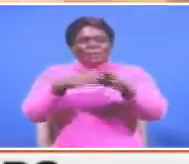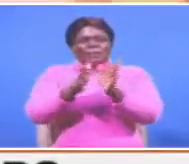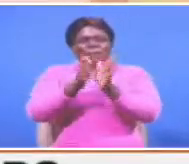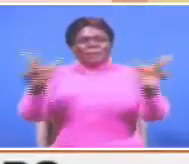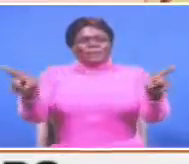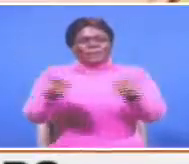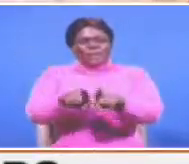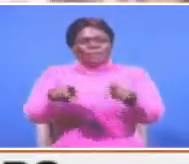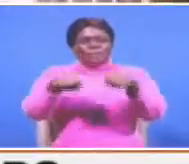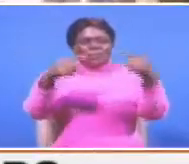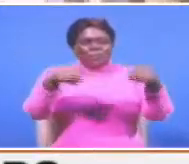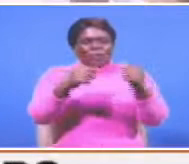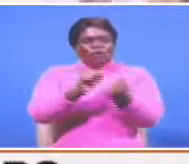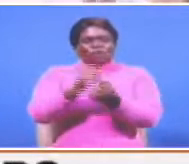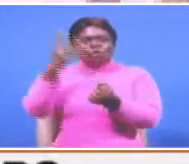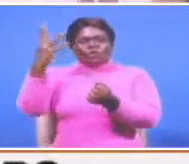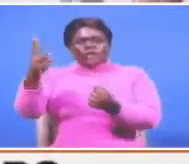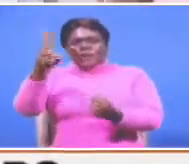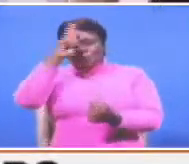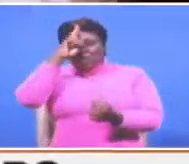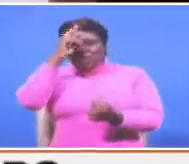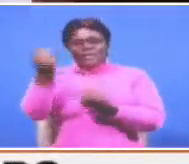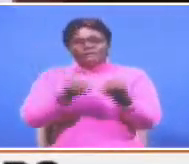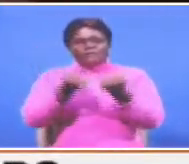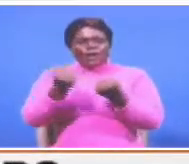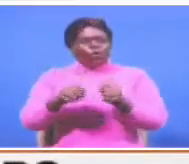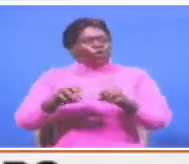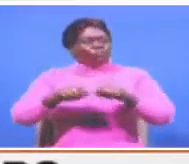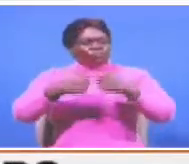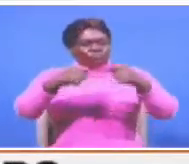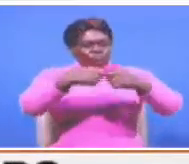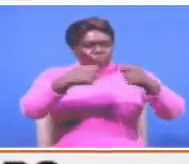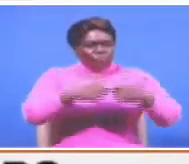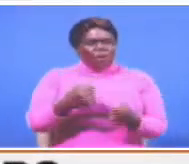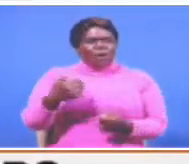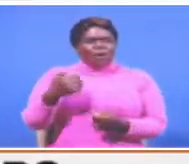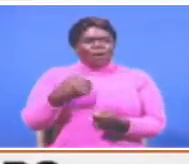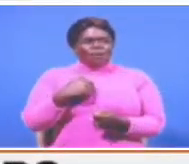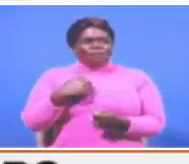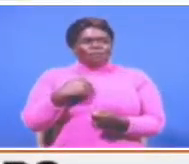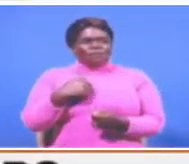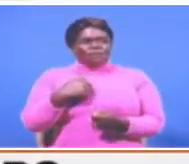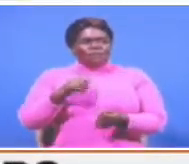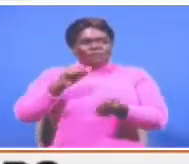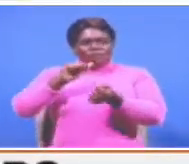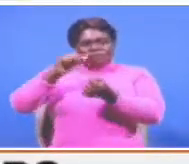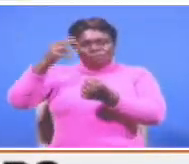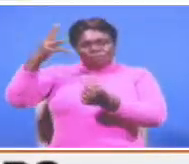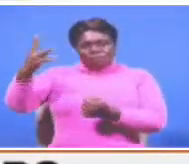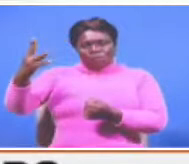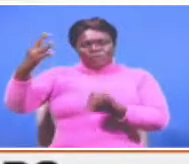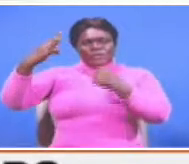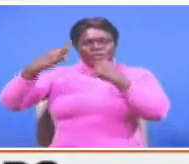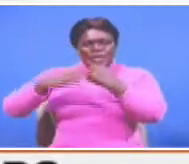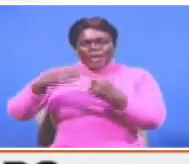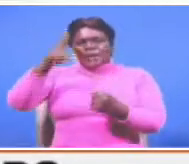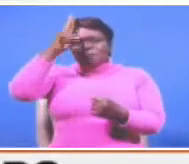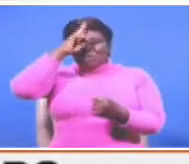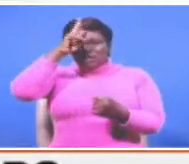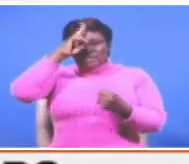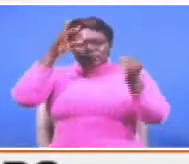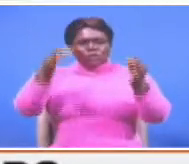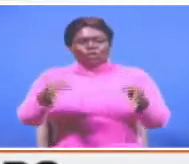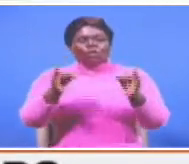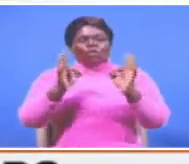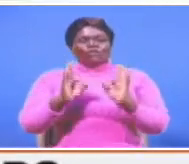were also injured, and 14 police vehicles destroyed. We had 48 police